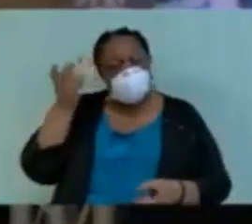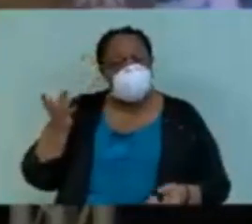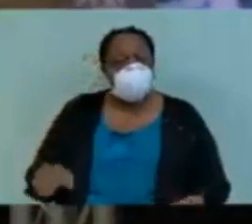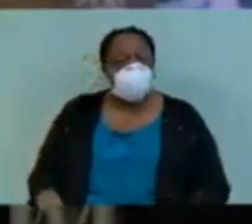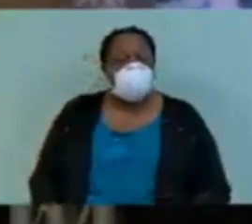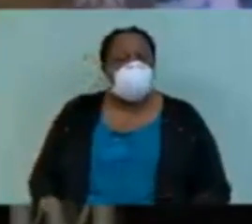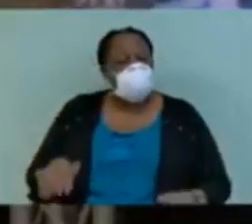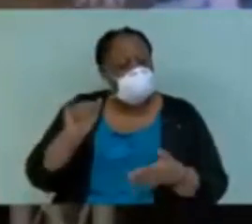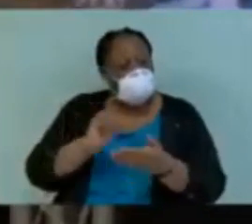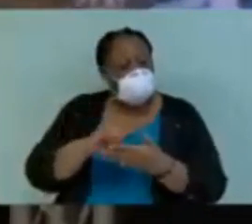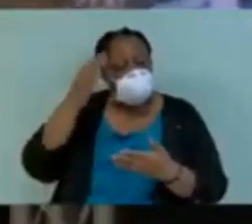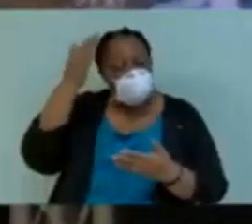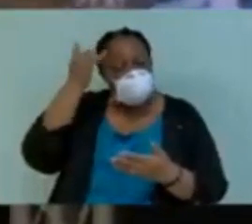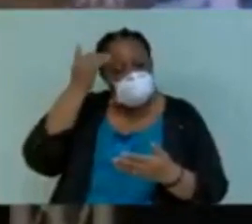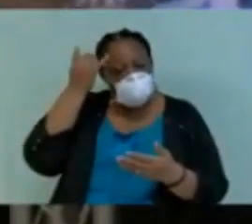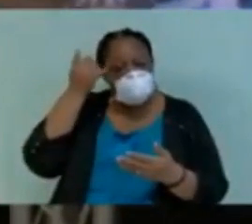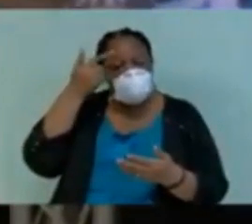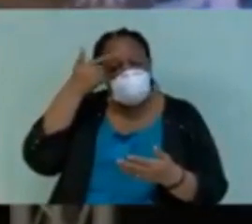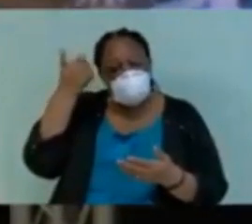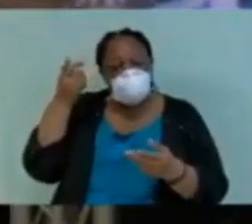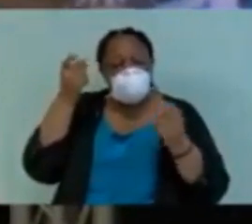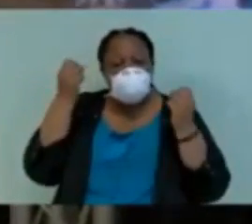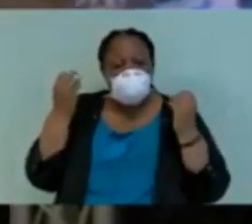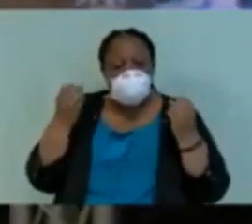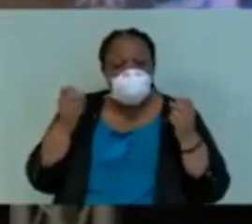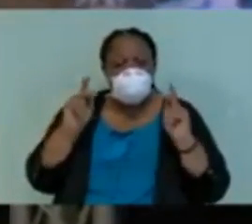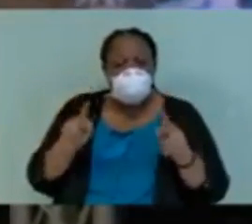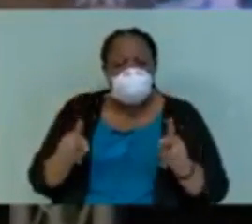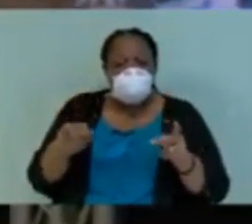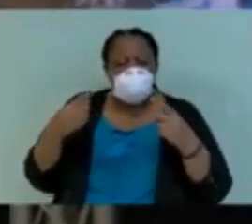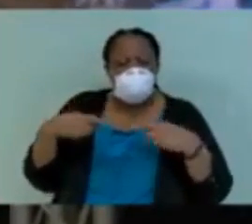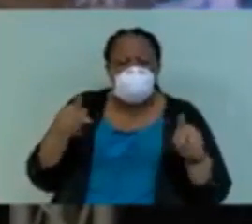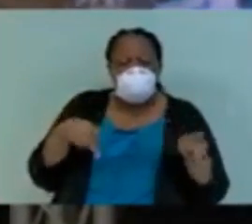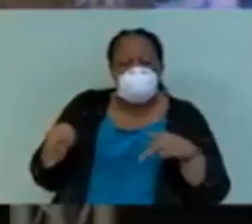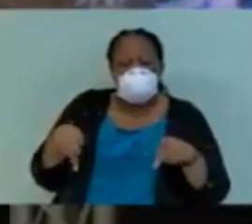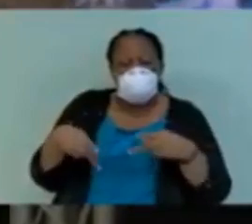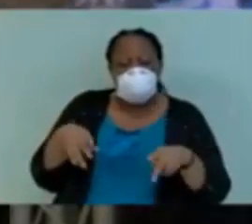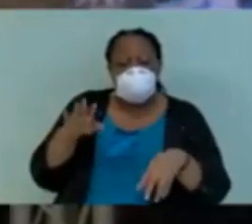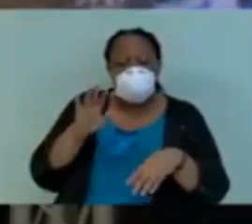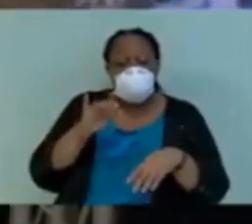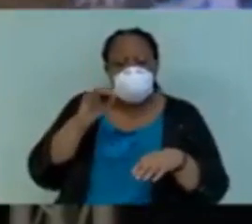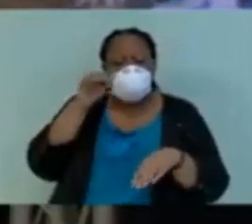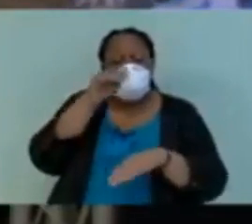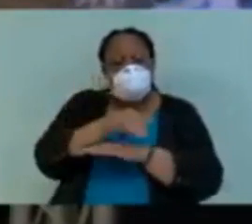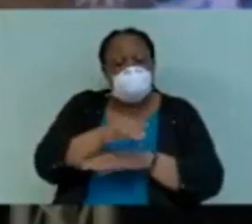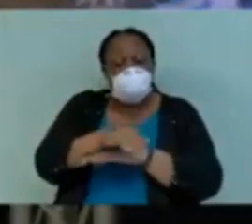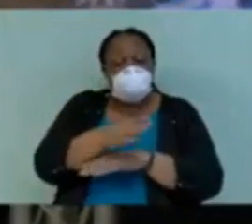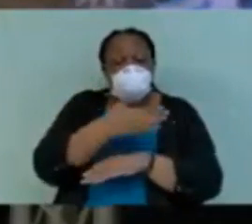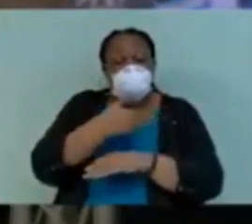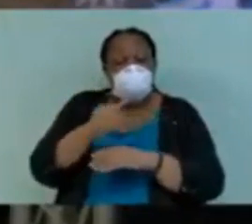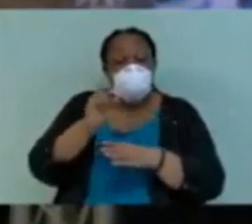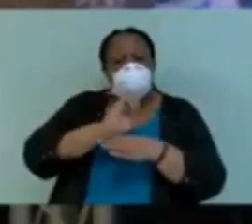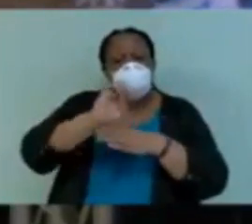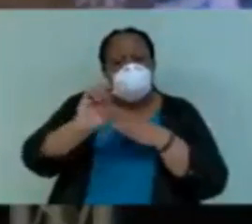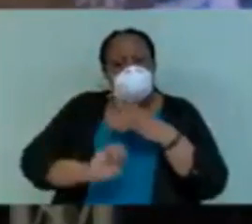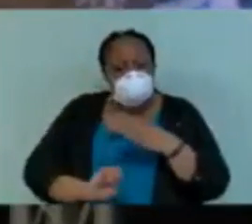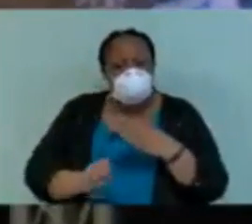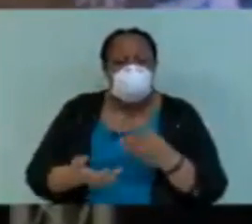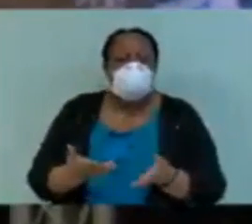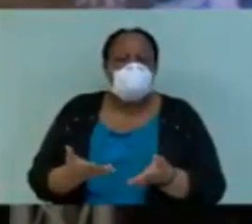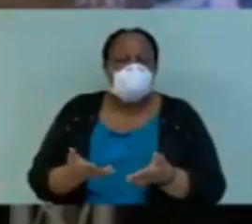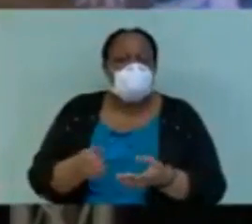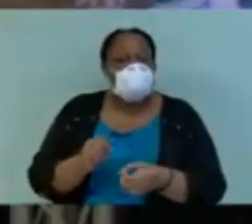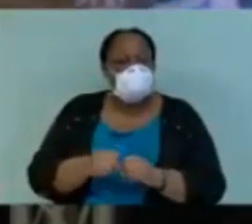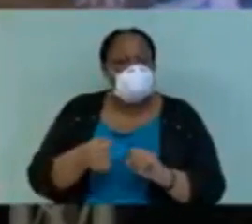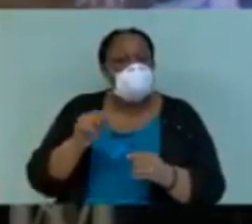droplets may be transmitted to others. And so it's that socialization,